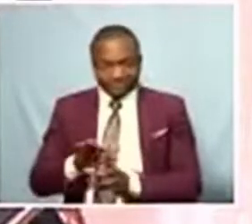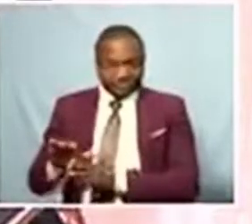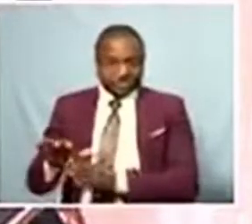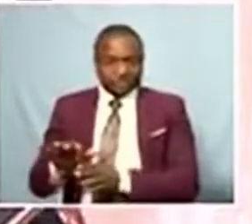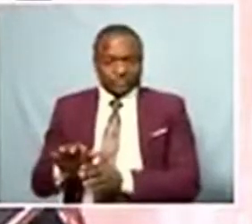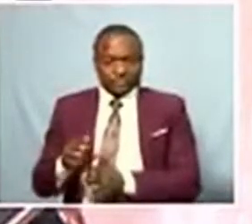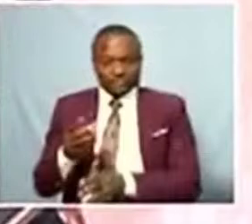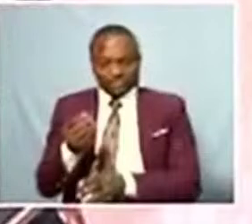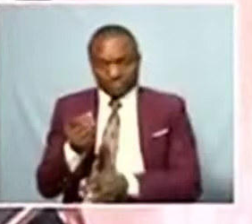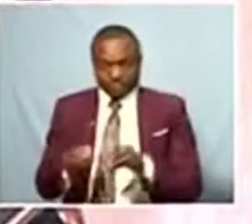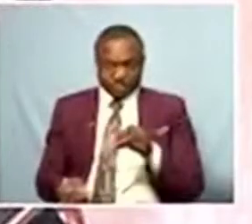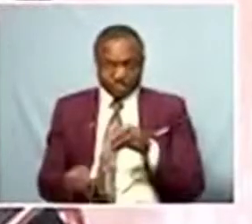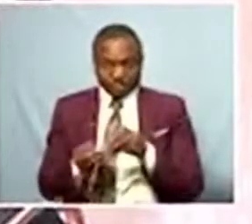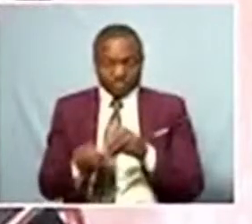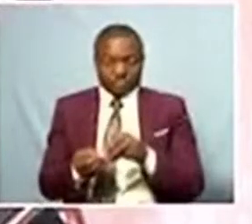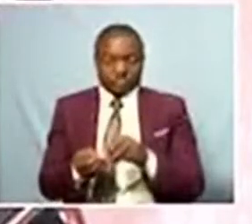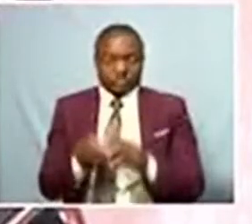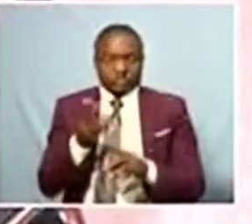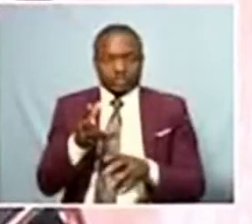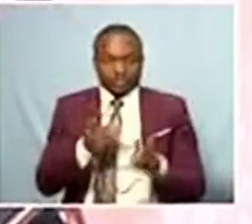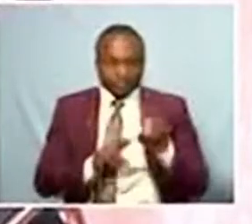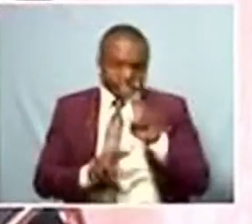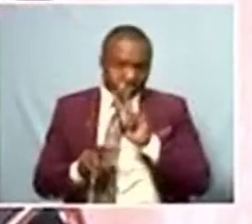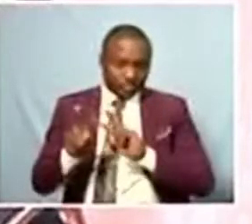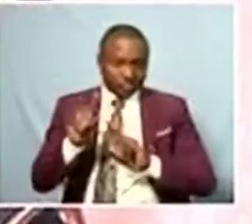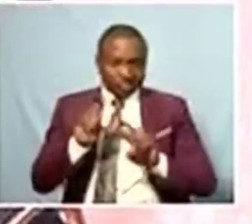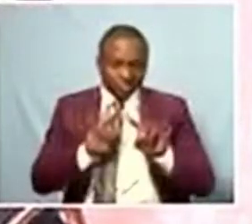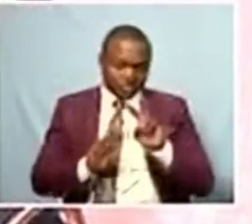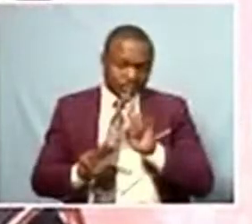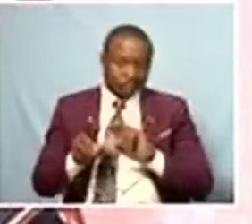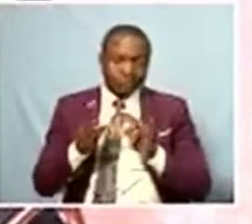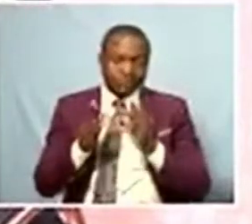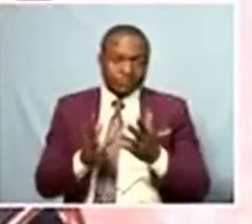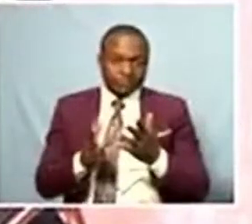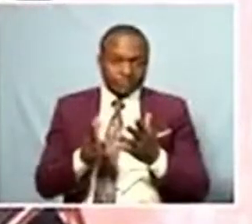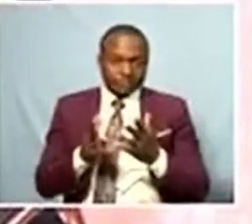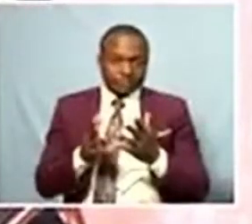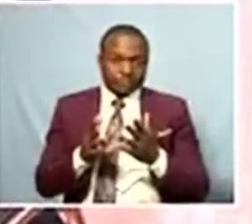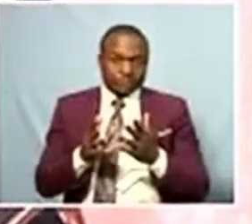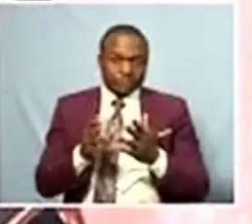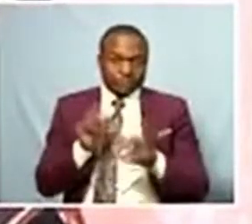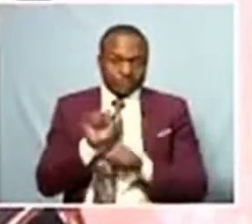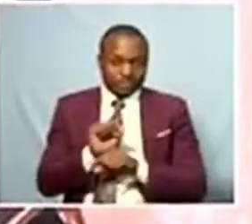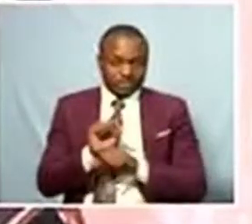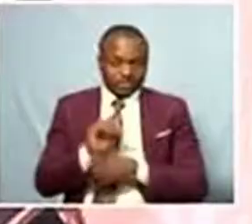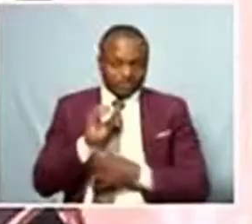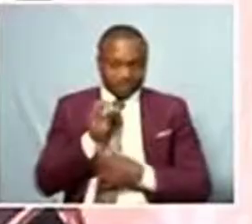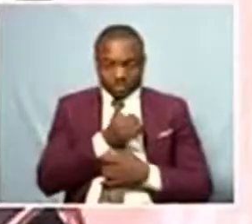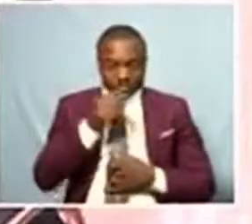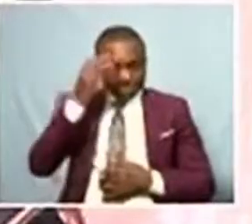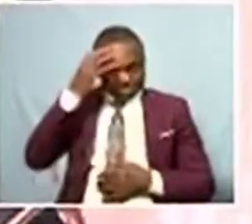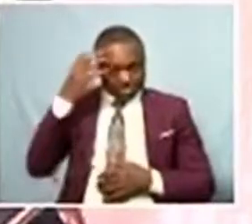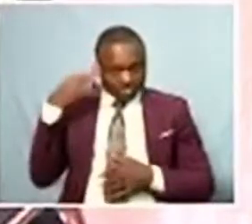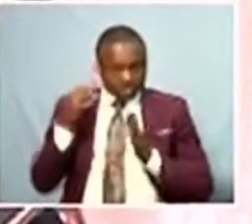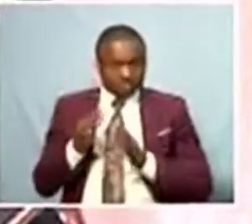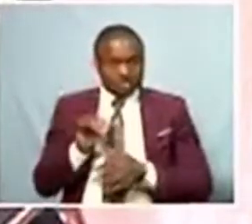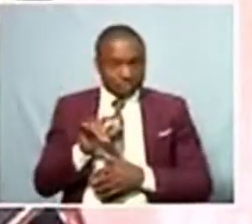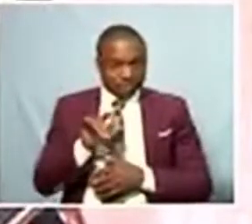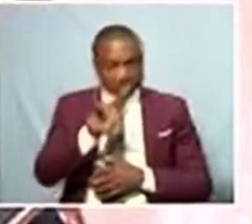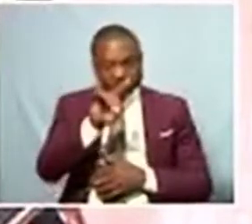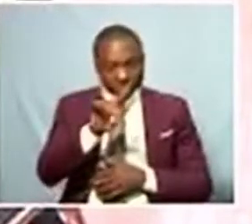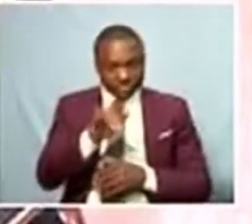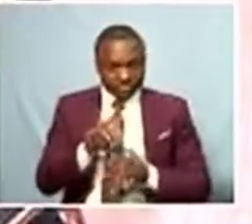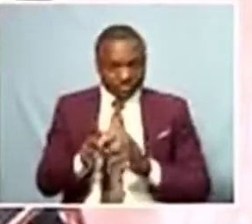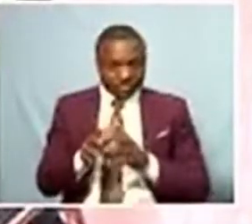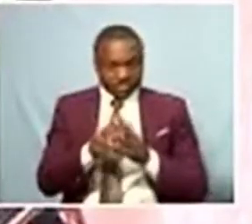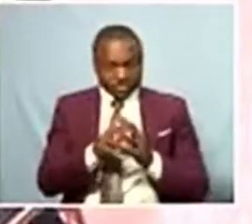was an official visit or official business that our officers are traveling for. So with the Americans,